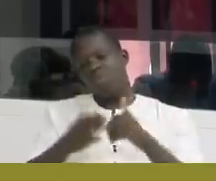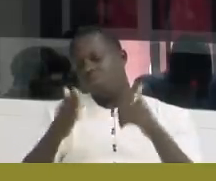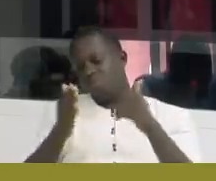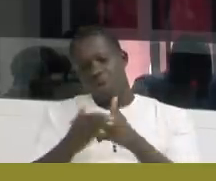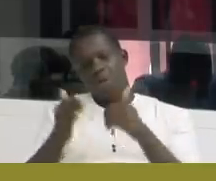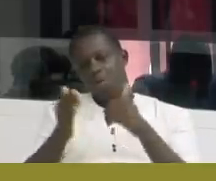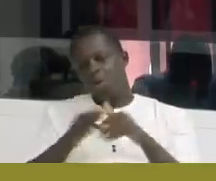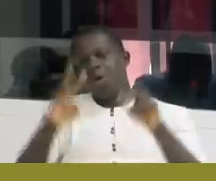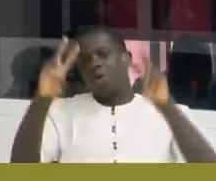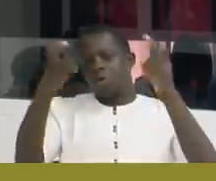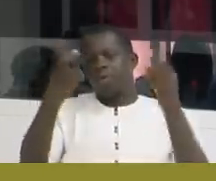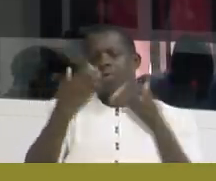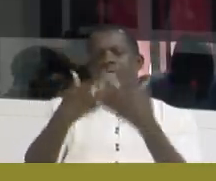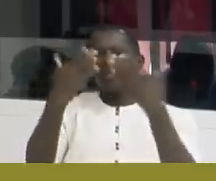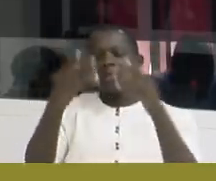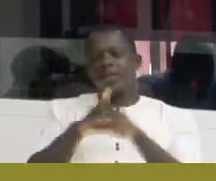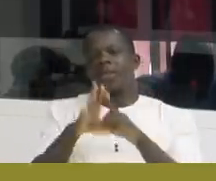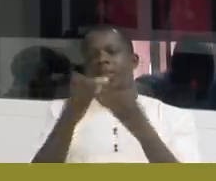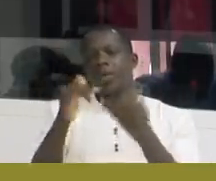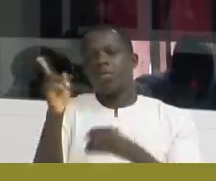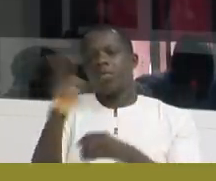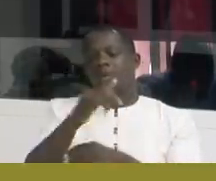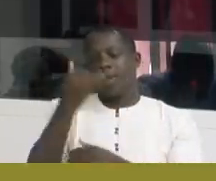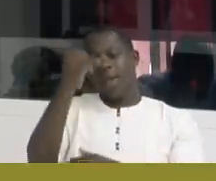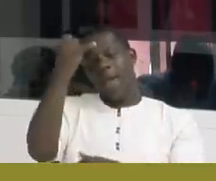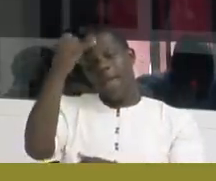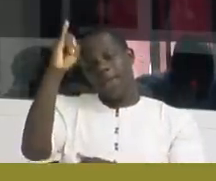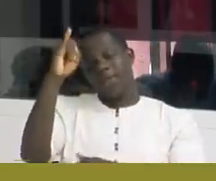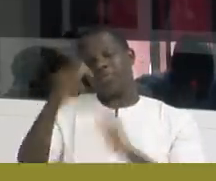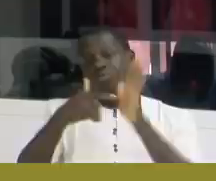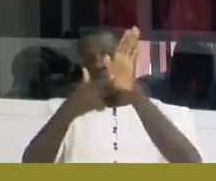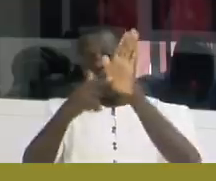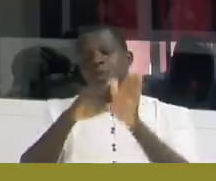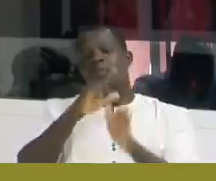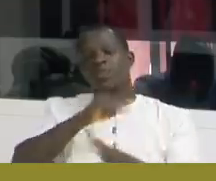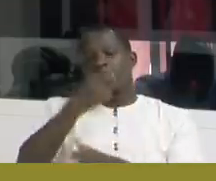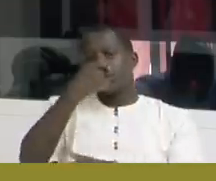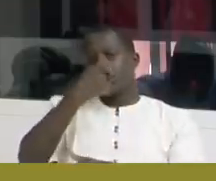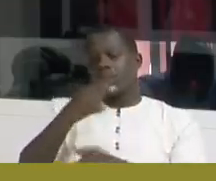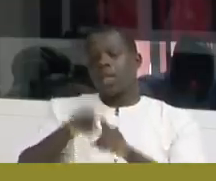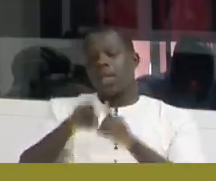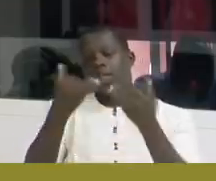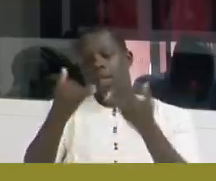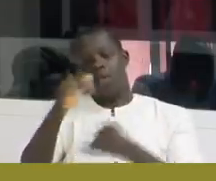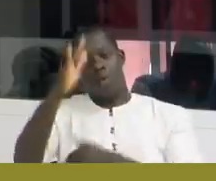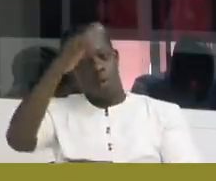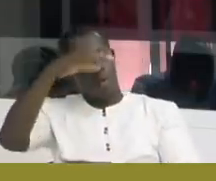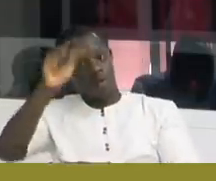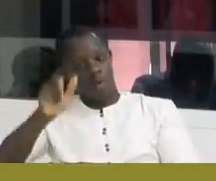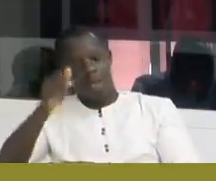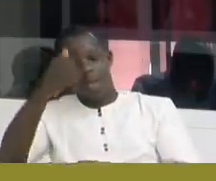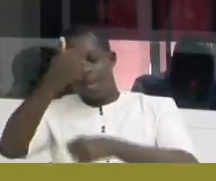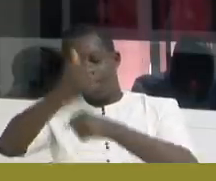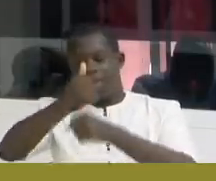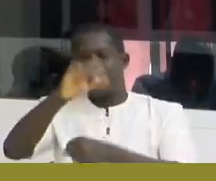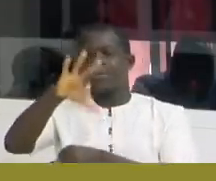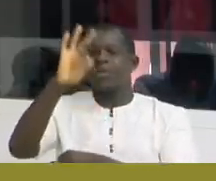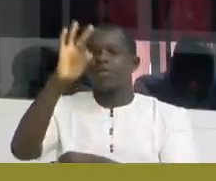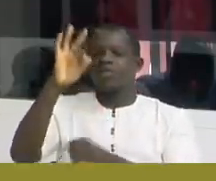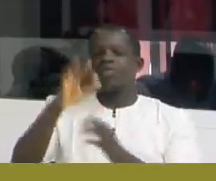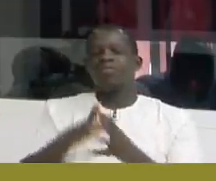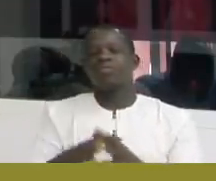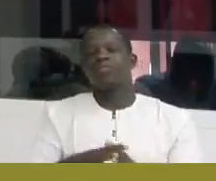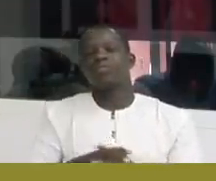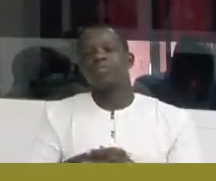cover. Yes, so sir. What would you suggest, Mr. SINGHATEH? And well, then the commissioners would make a decision. Well, sir,